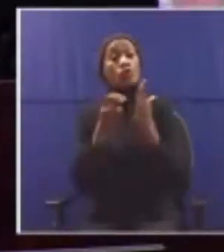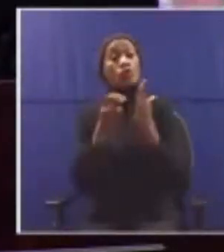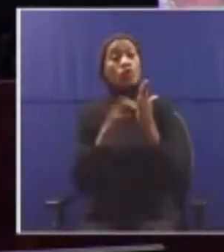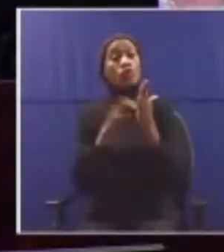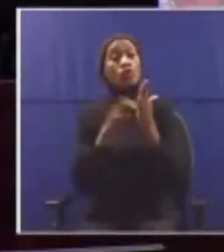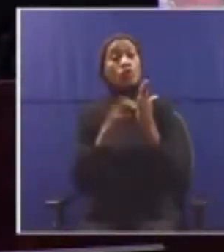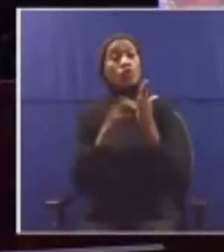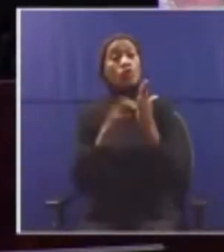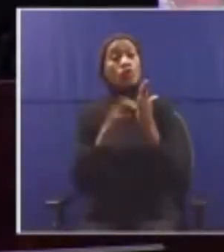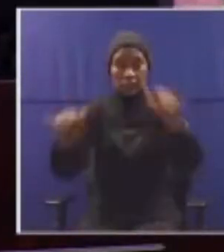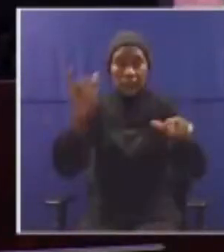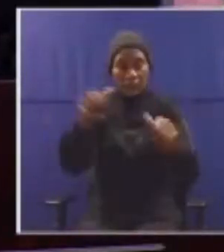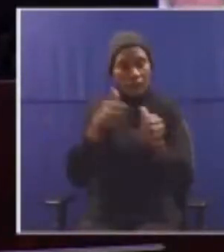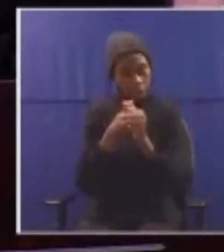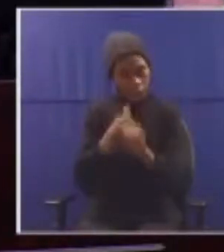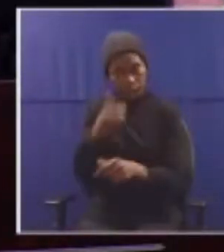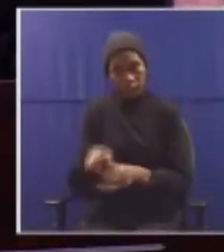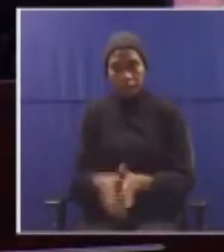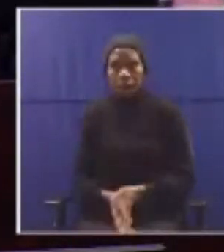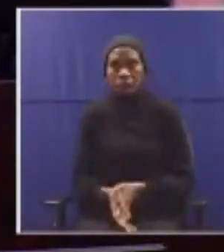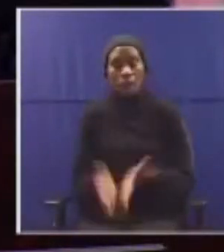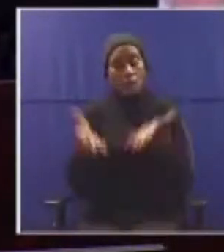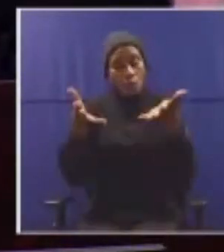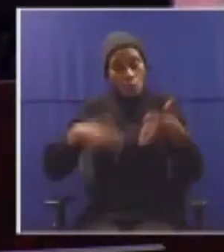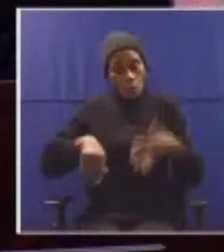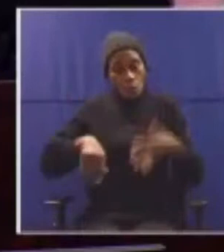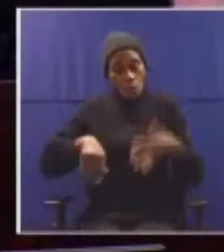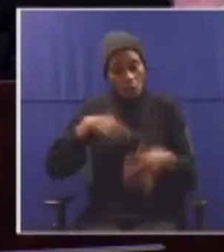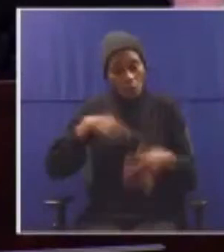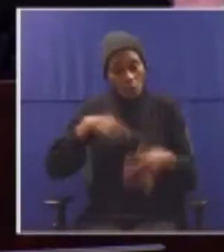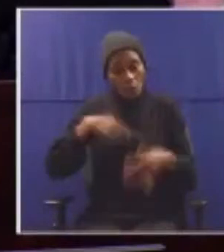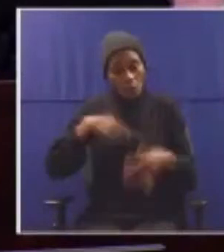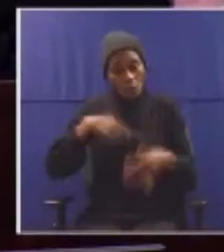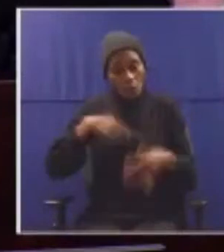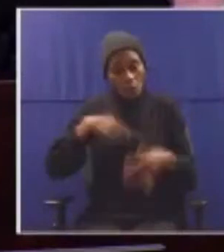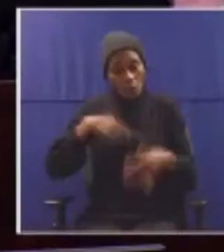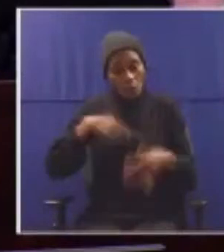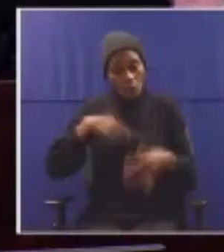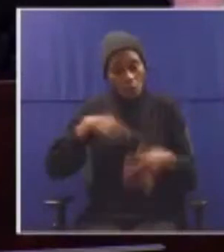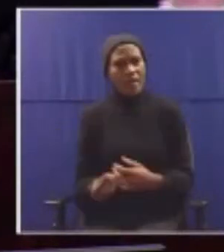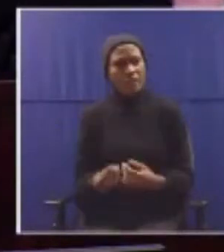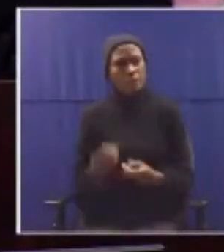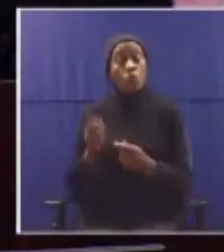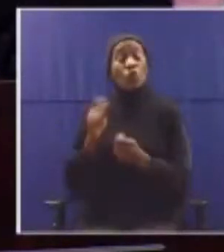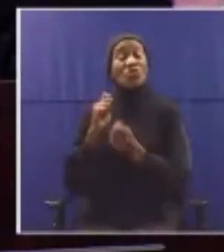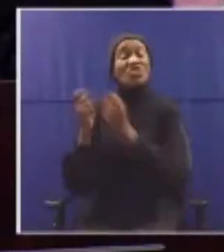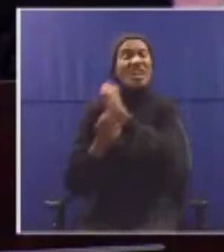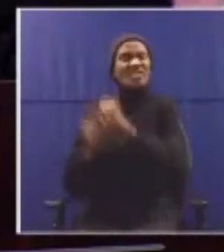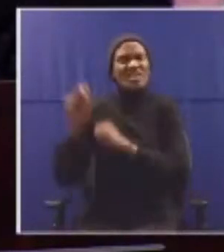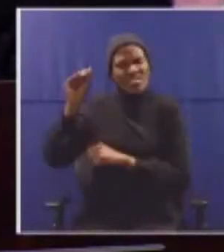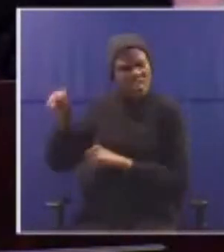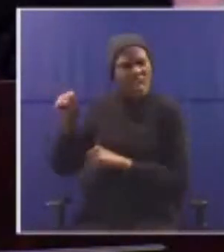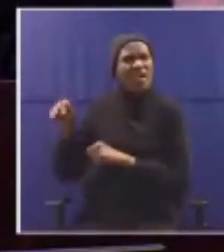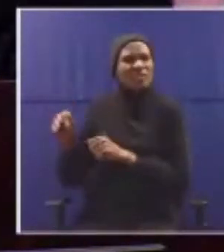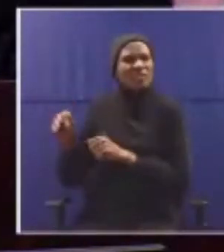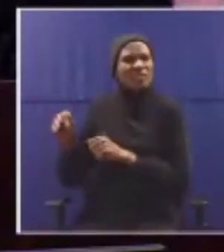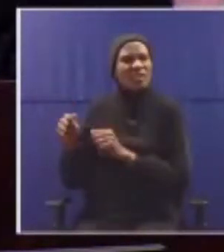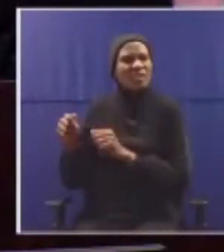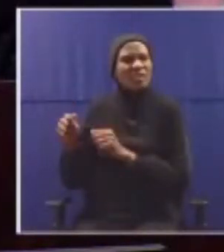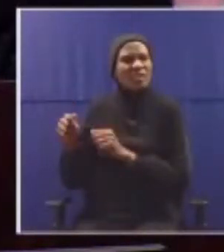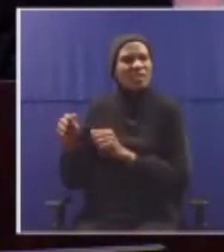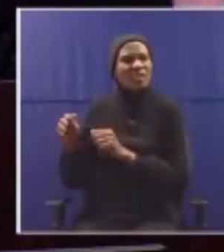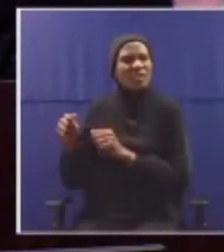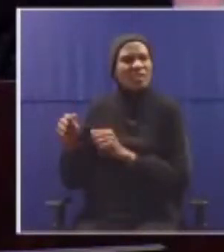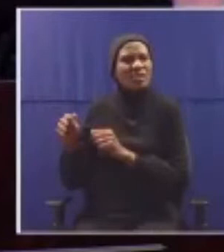squalor. We are therefore duty-bound to reverse the injustices of land